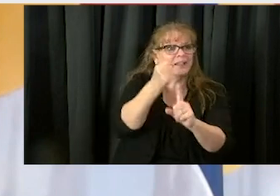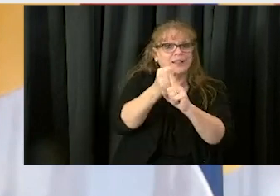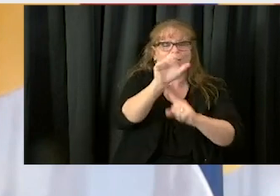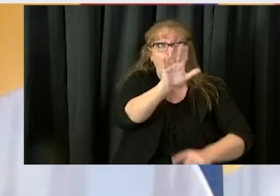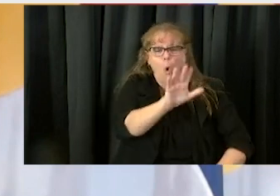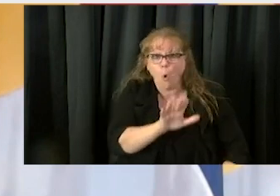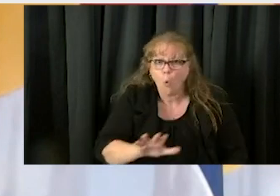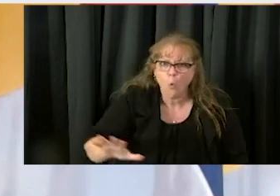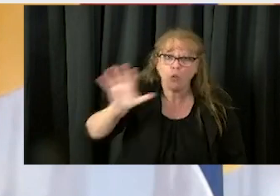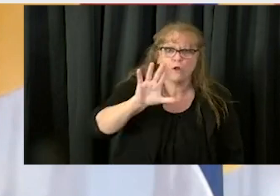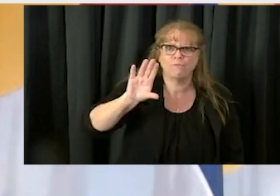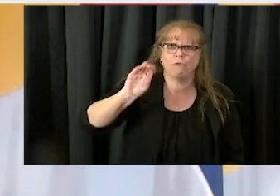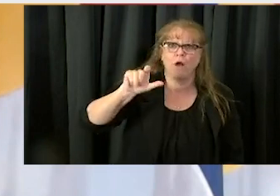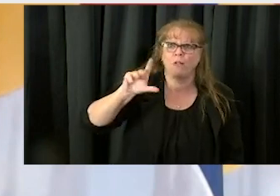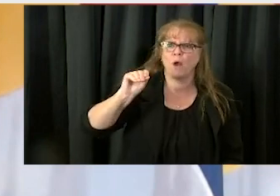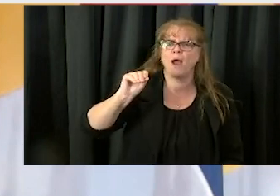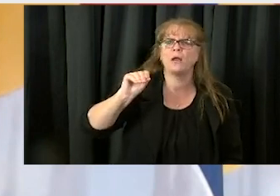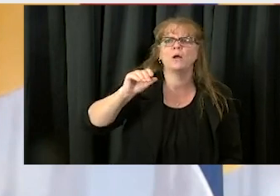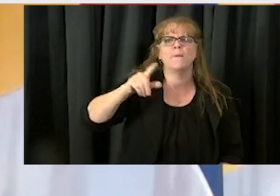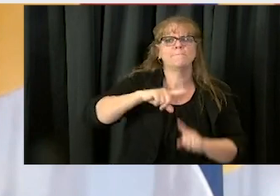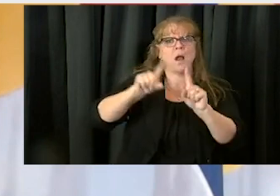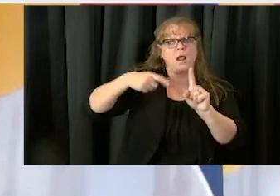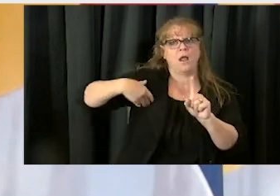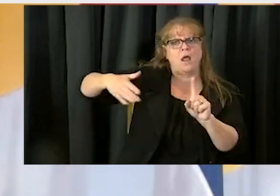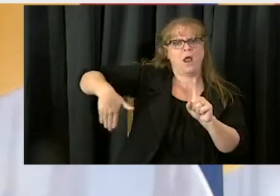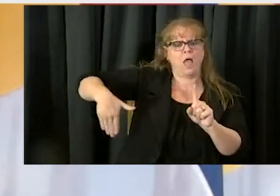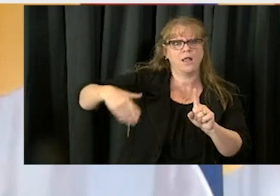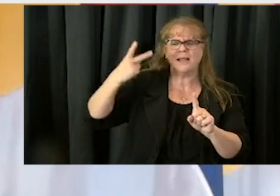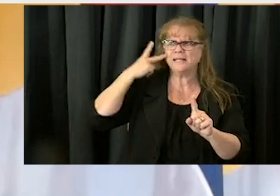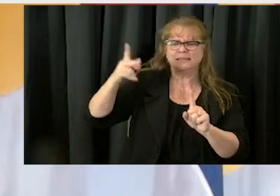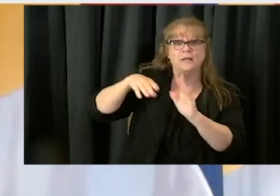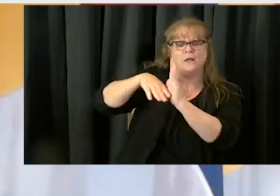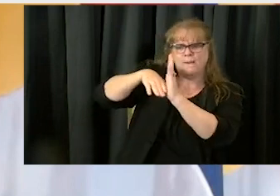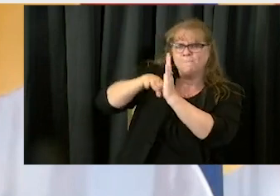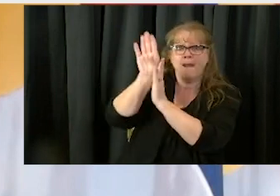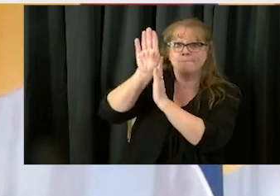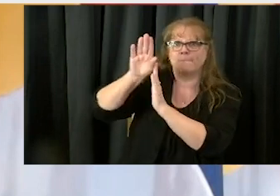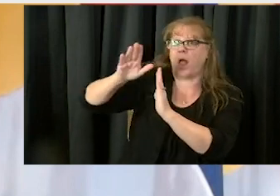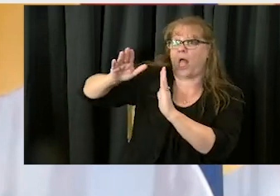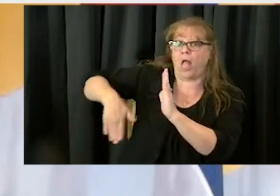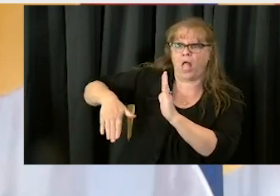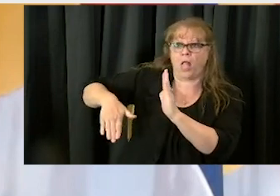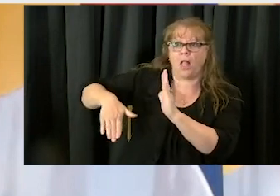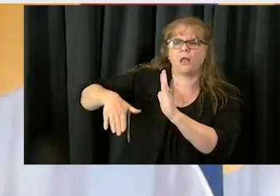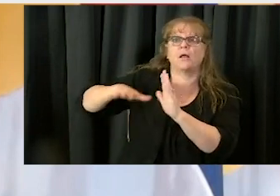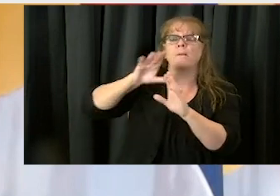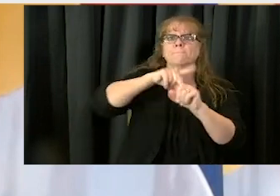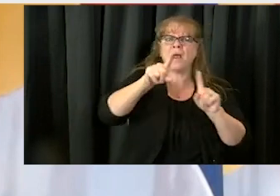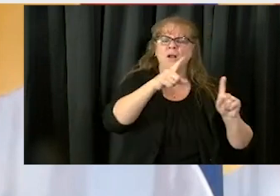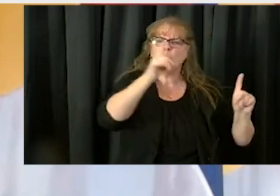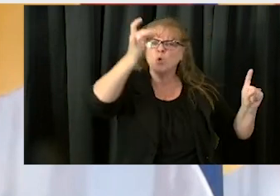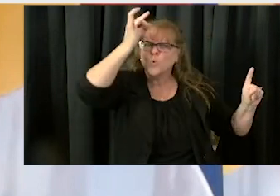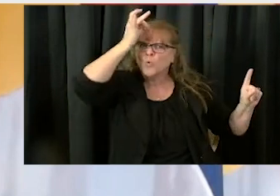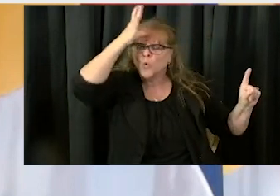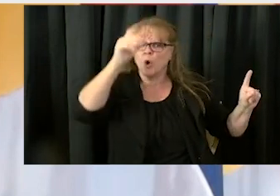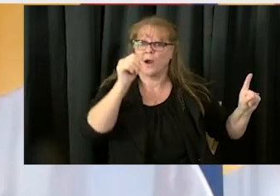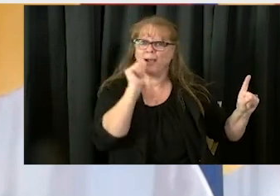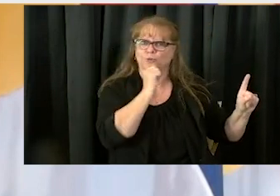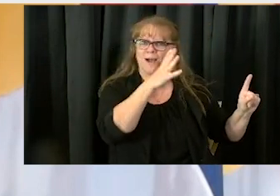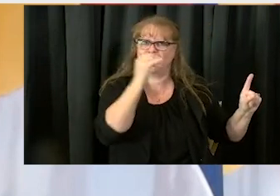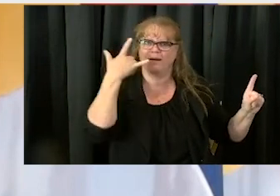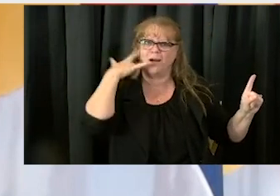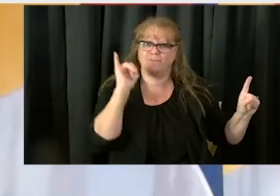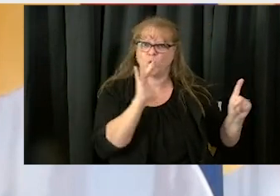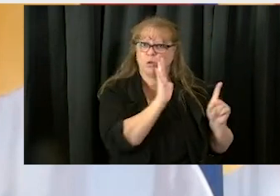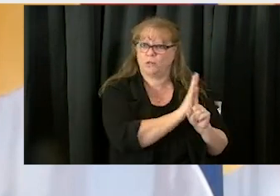but that, there but for the grace of God go I, that could be Colorado if we let down our guard. What does that mean? Avoid